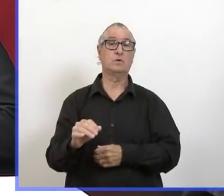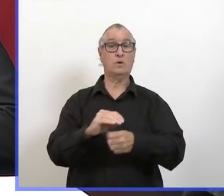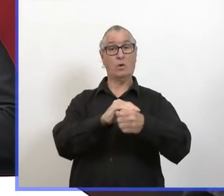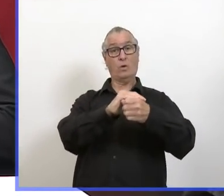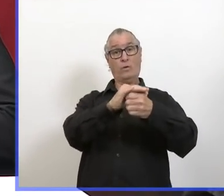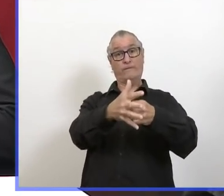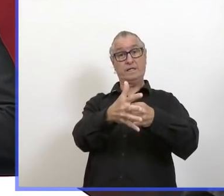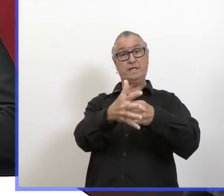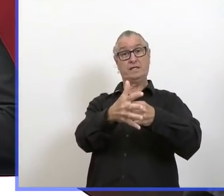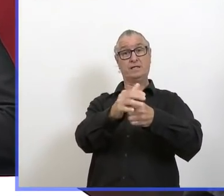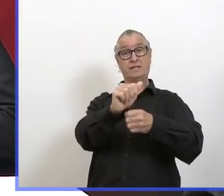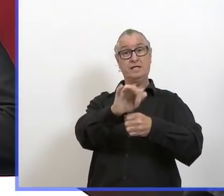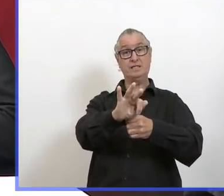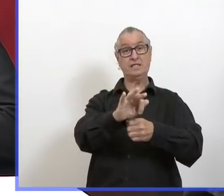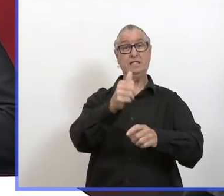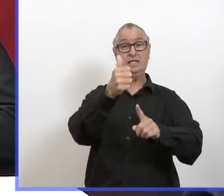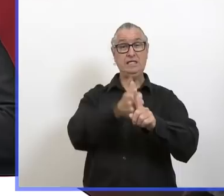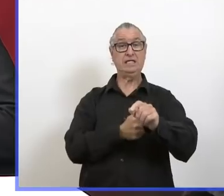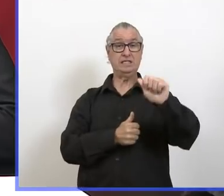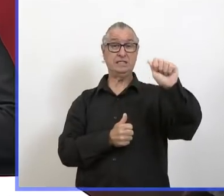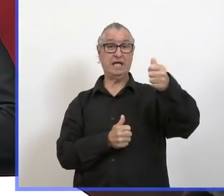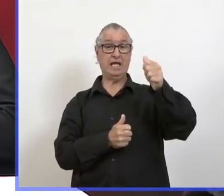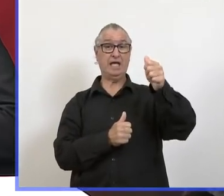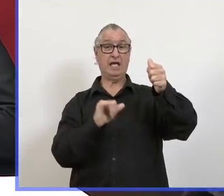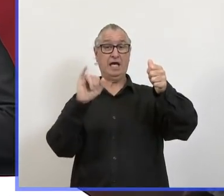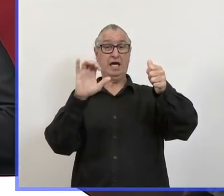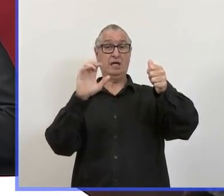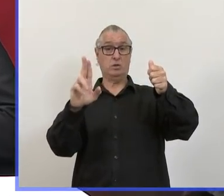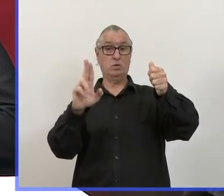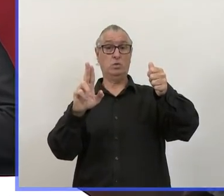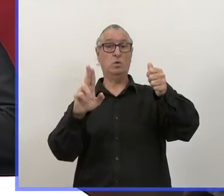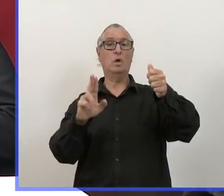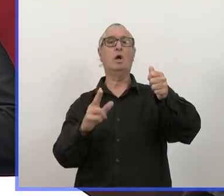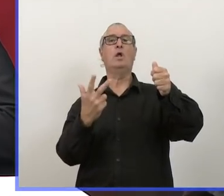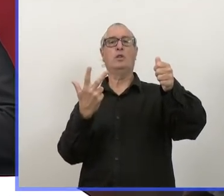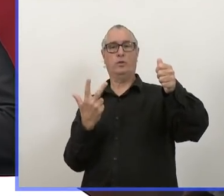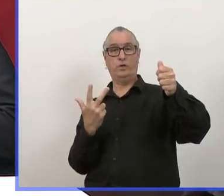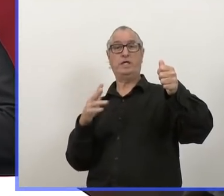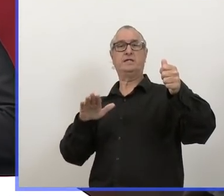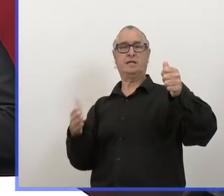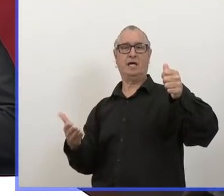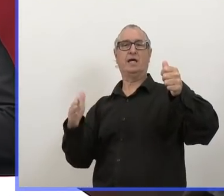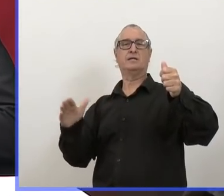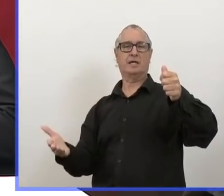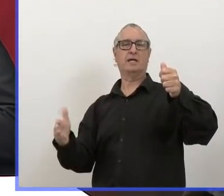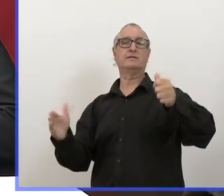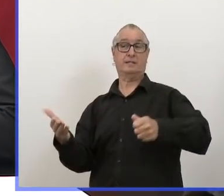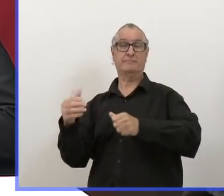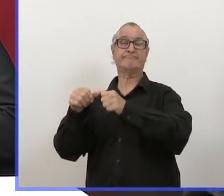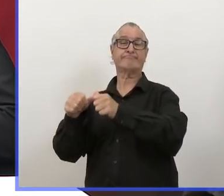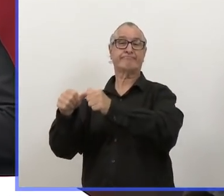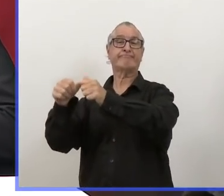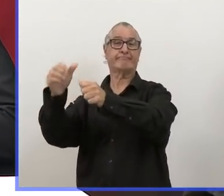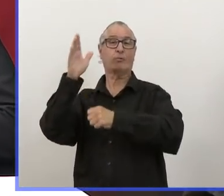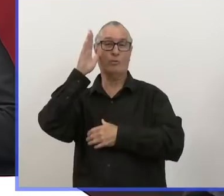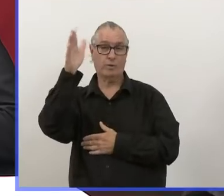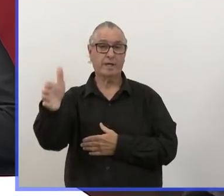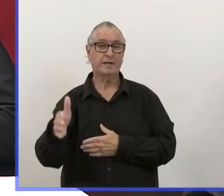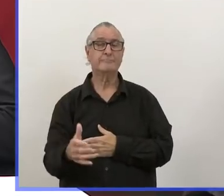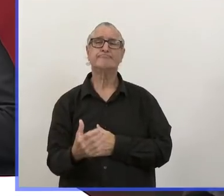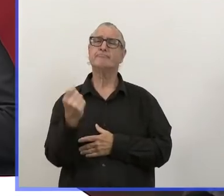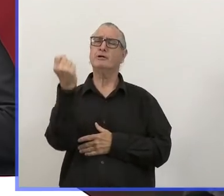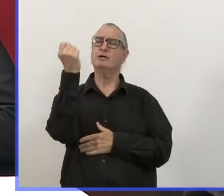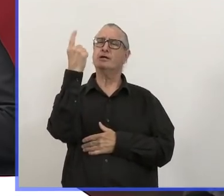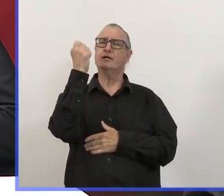number, pass on, and they pass on from their illness. So I know from a shared health perspective, you know, we are